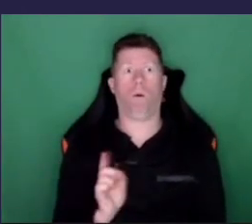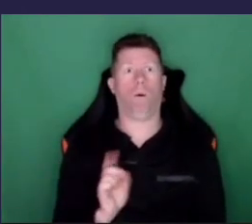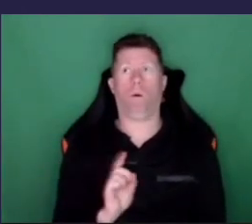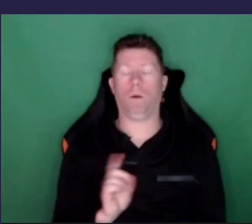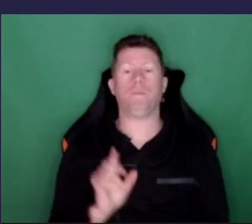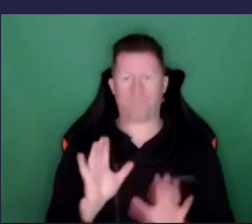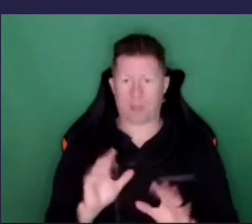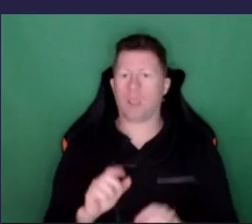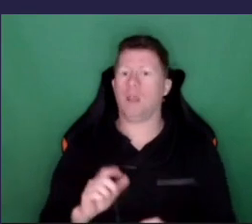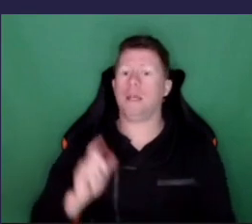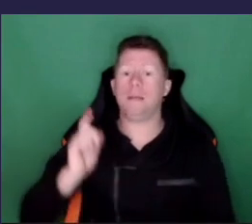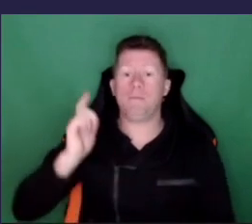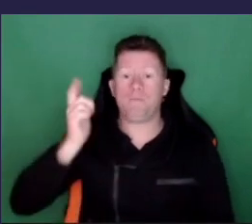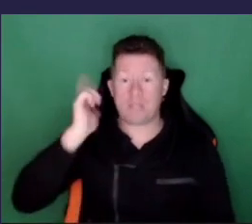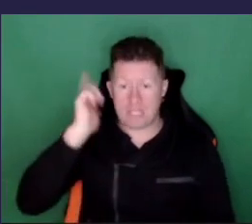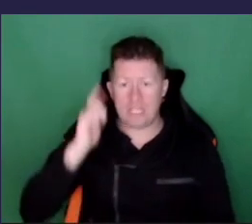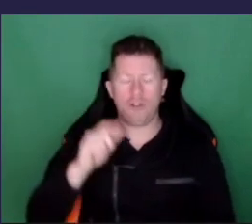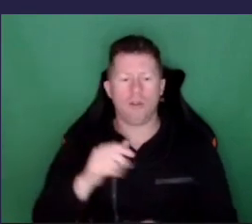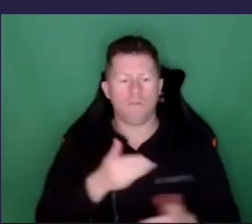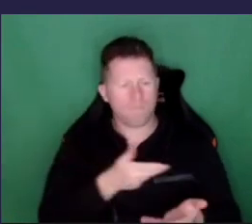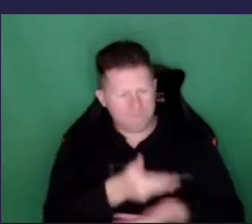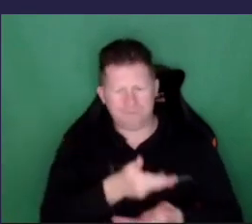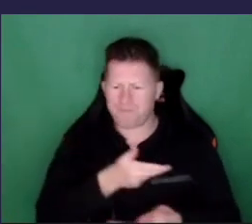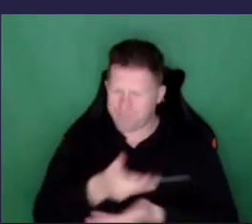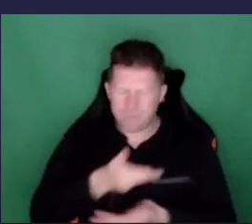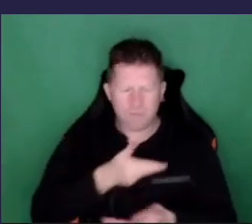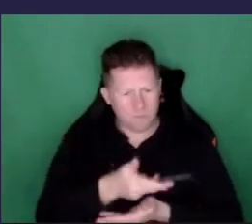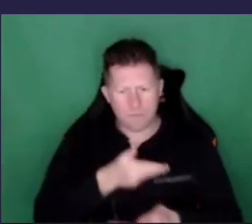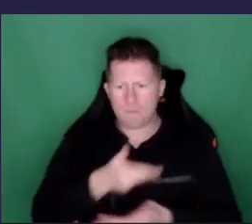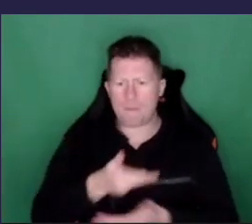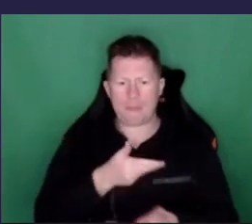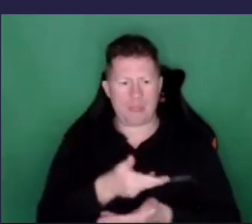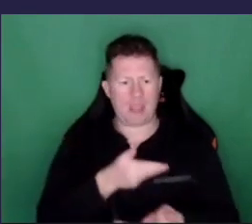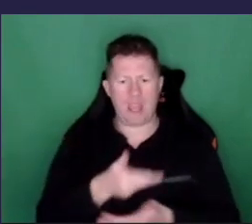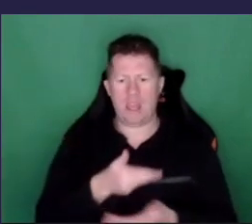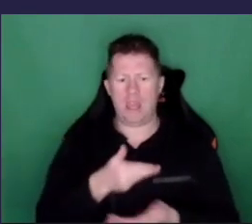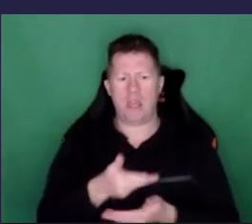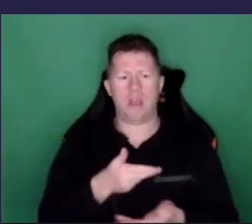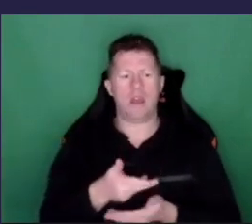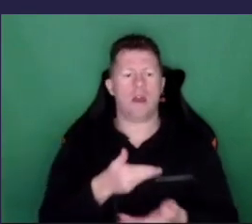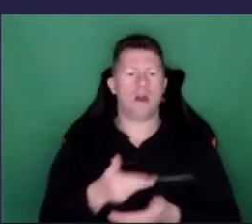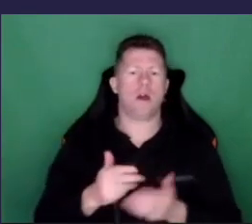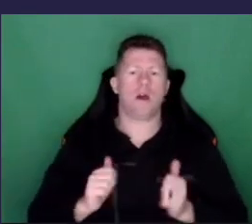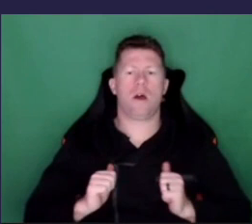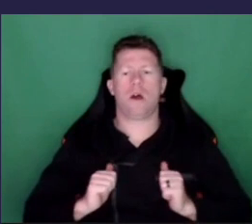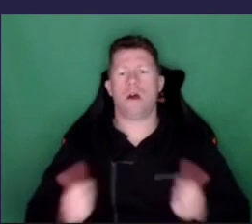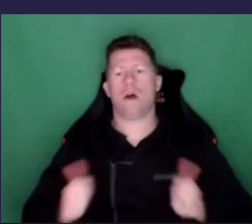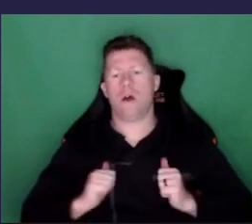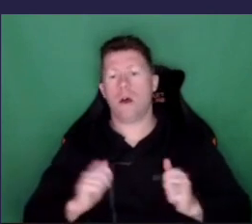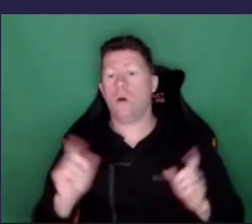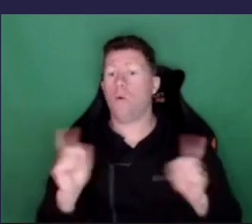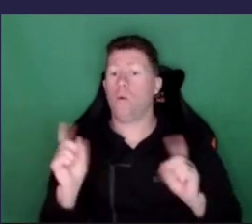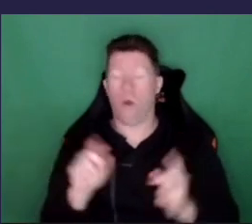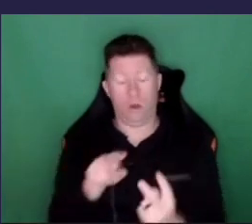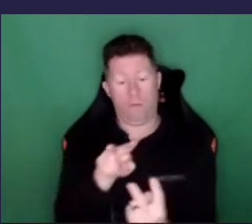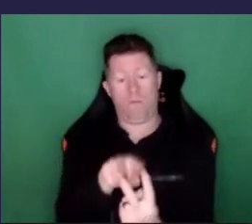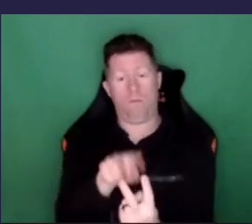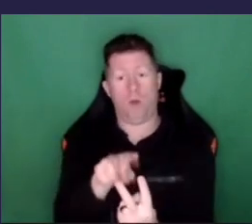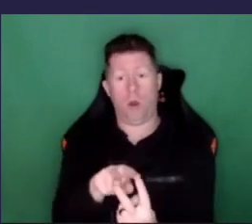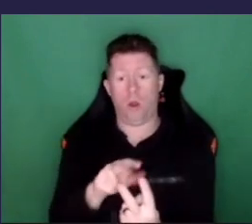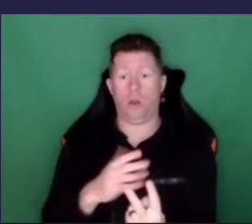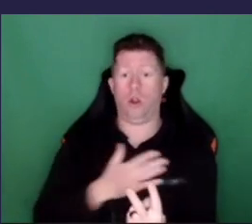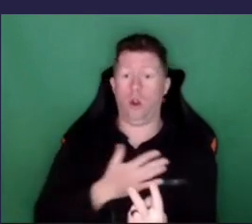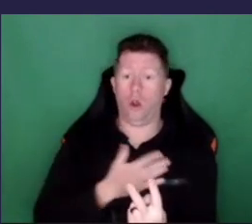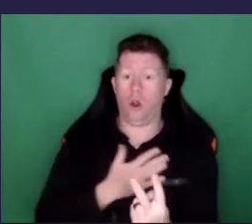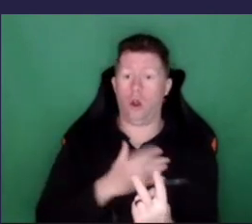she started spending time talking with them. And she was surprised that one of the things they were really interested in was